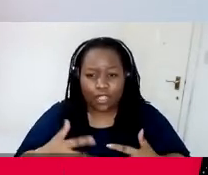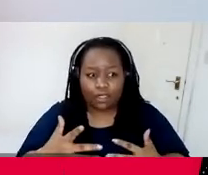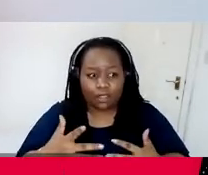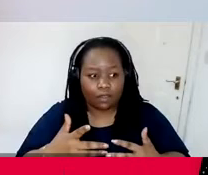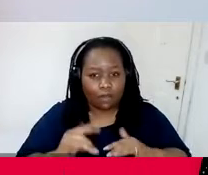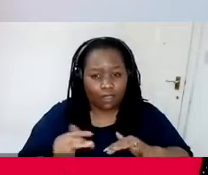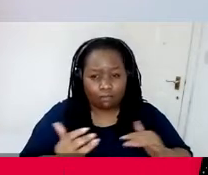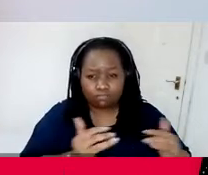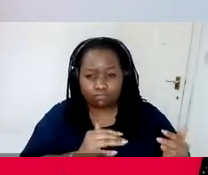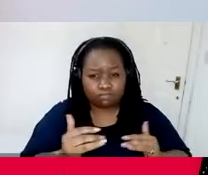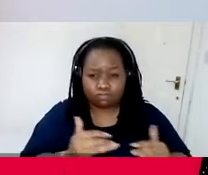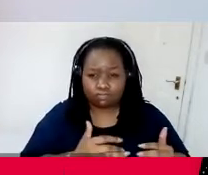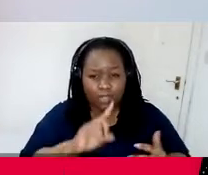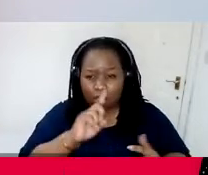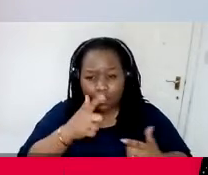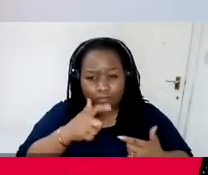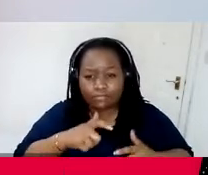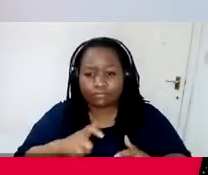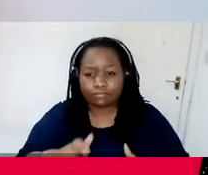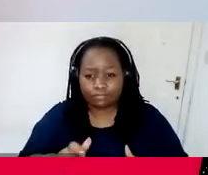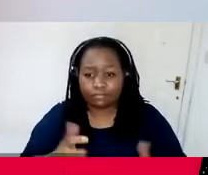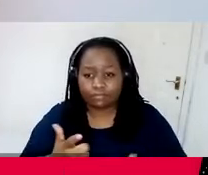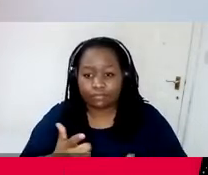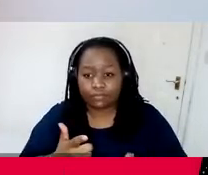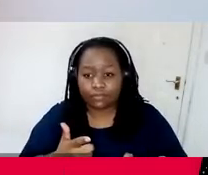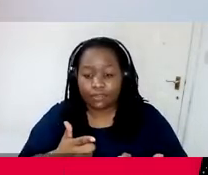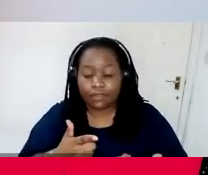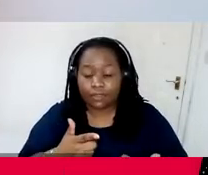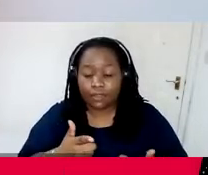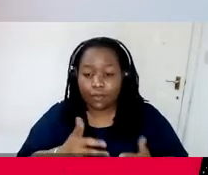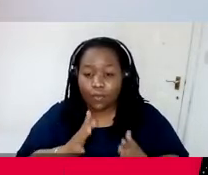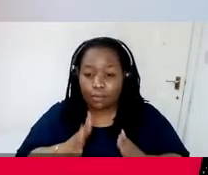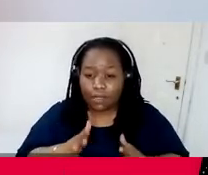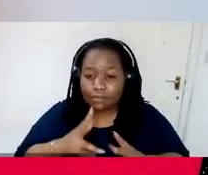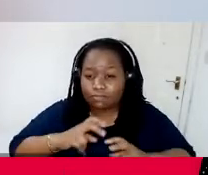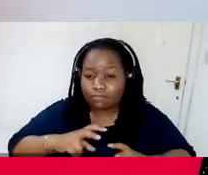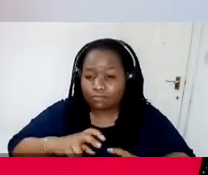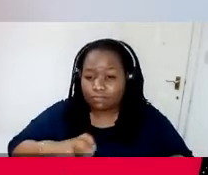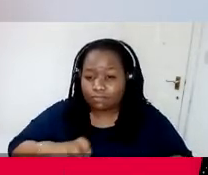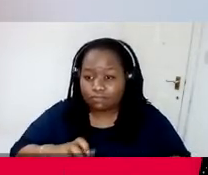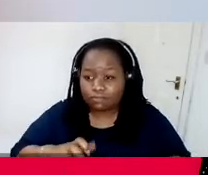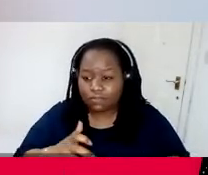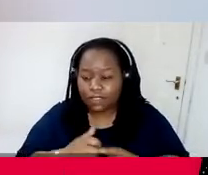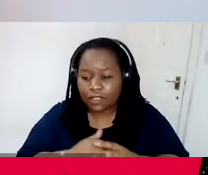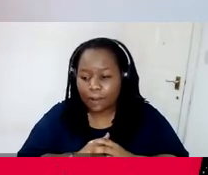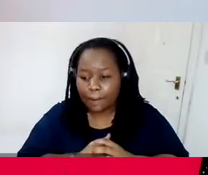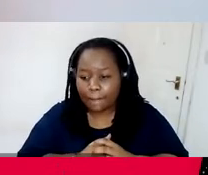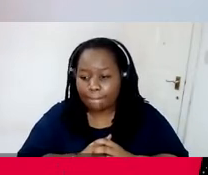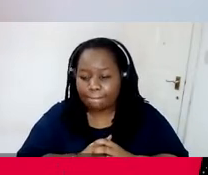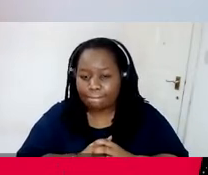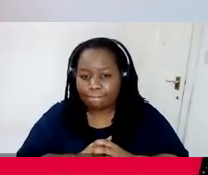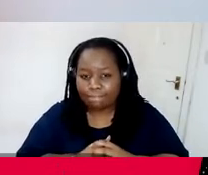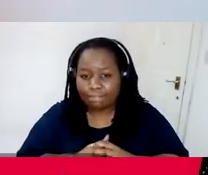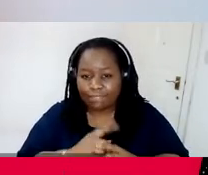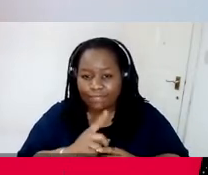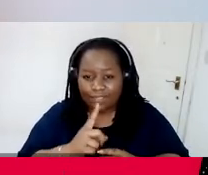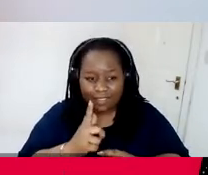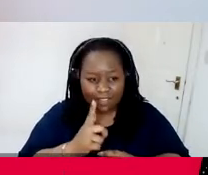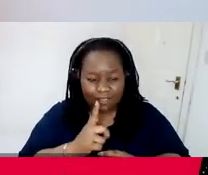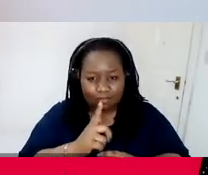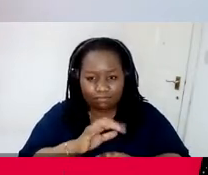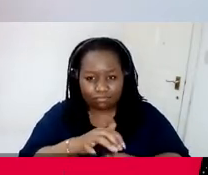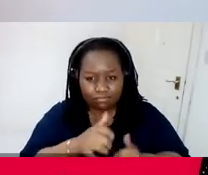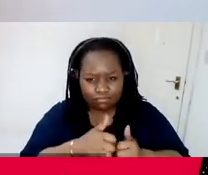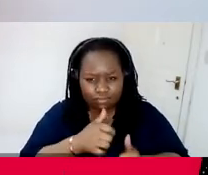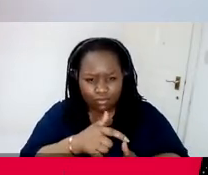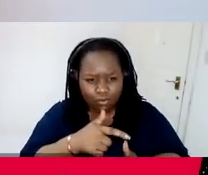conflict. There is a need to explore the establishment of mechanism to ensure